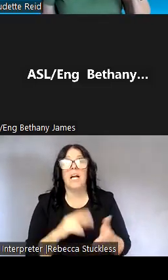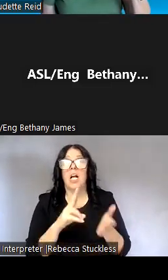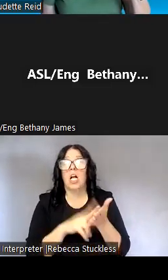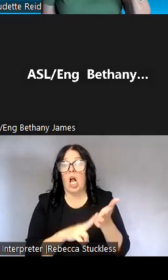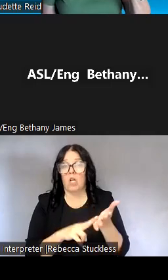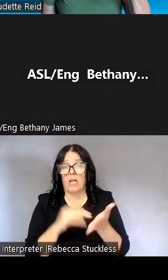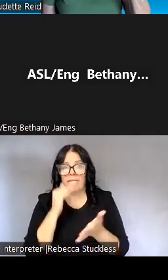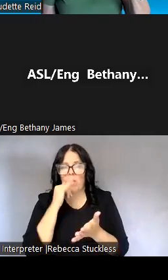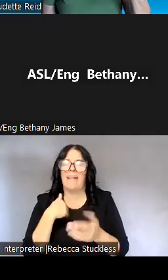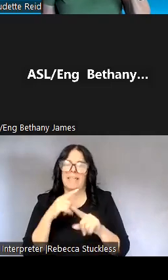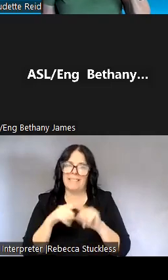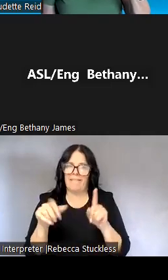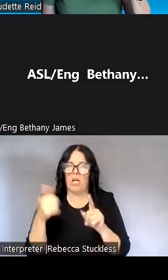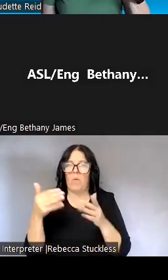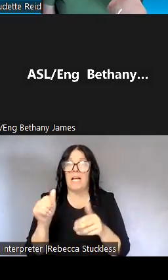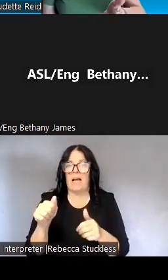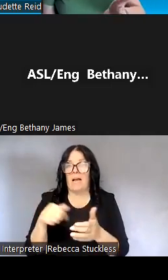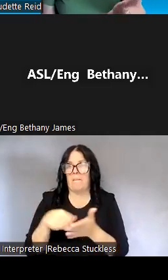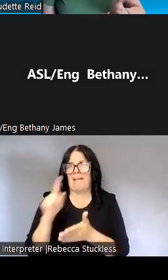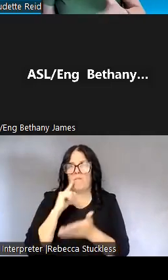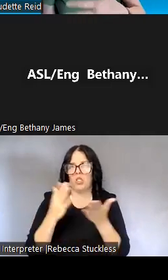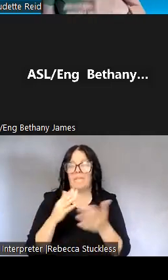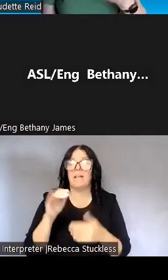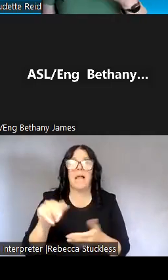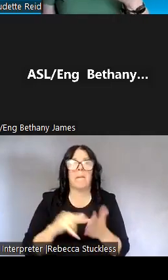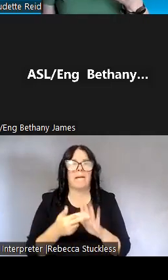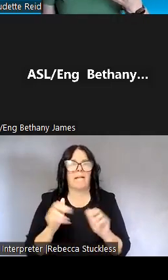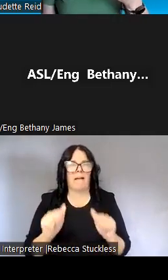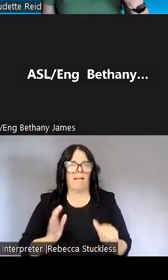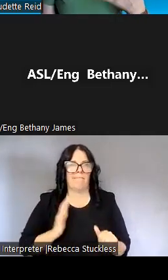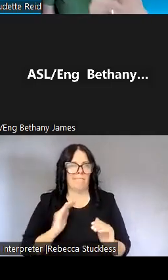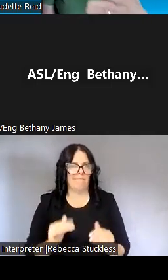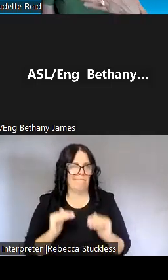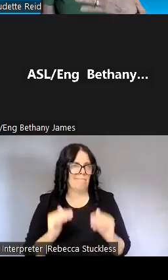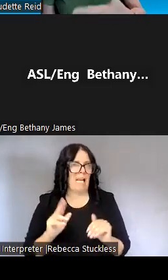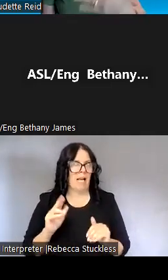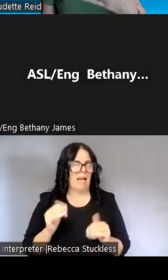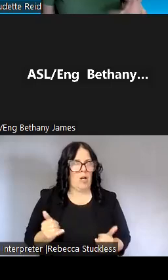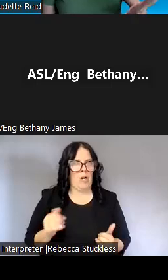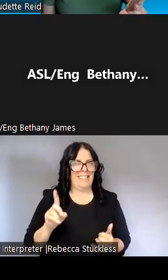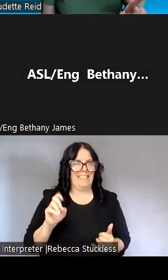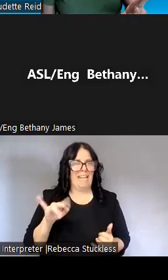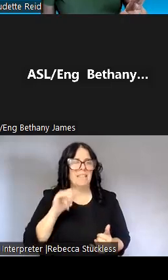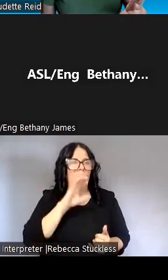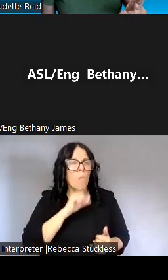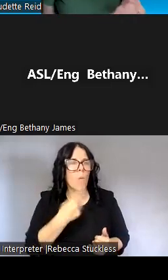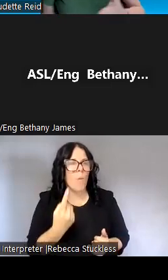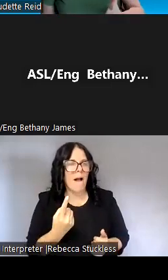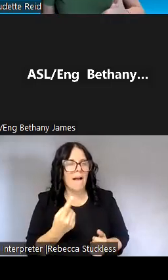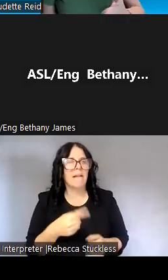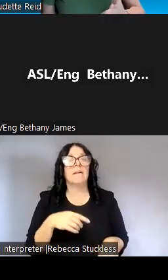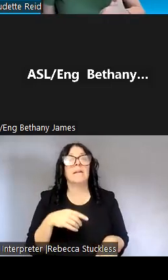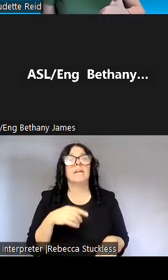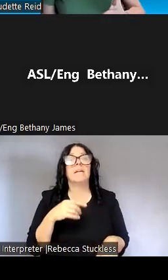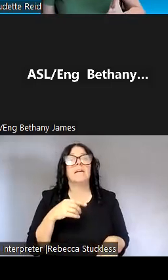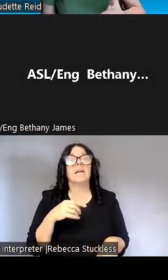And these kinds of contracts allow for the latest devices, and it's often at a much